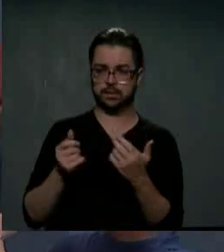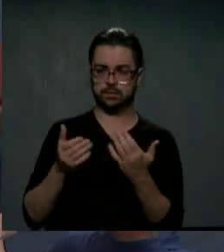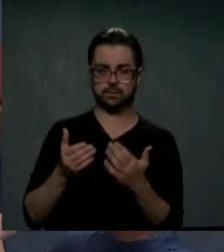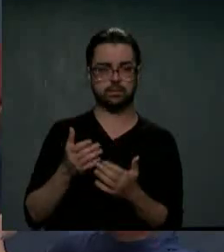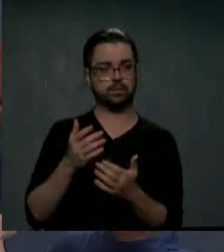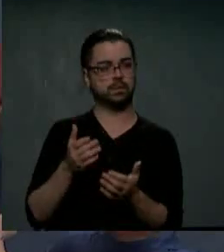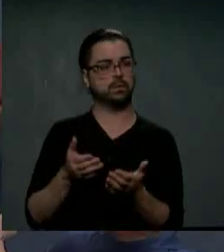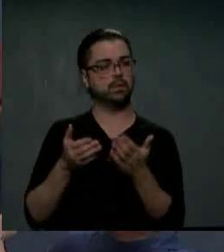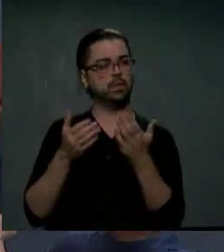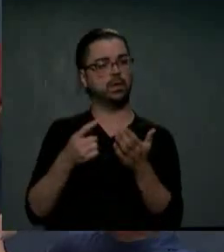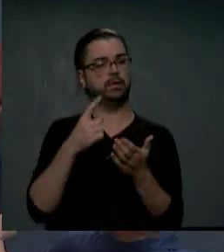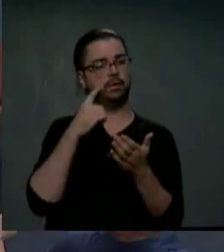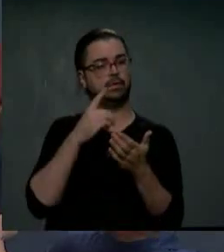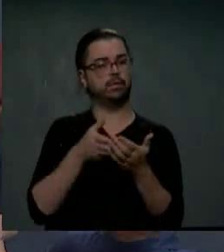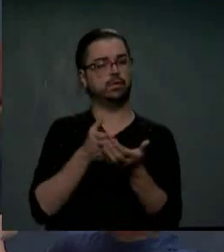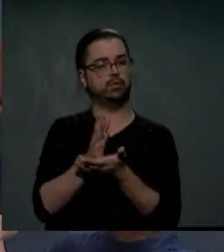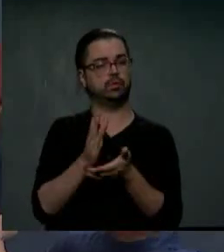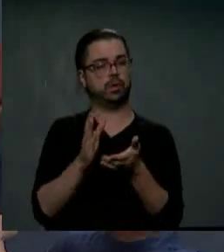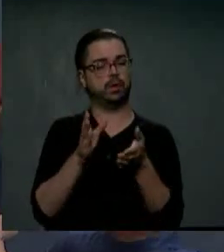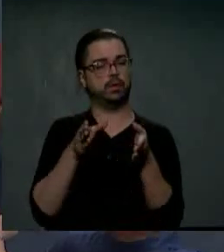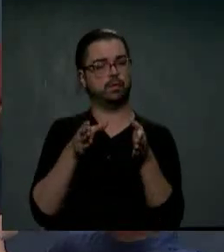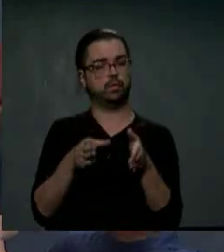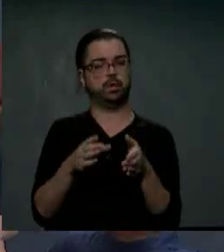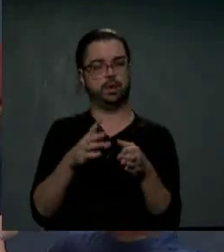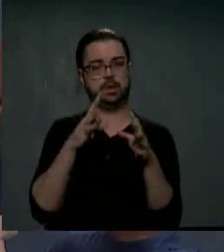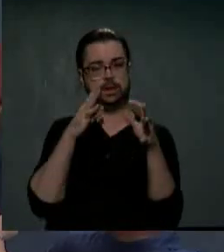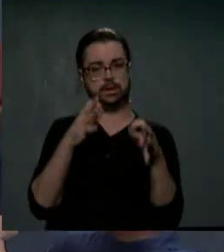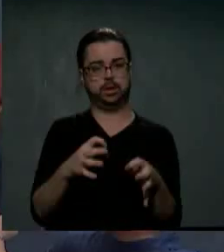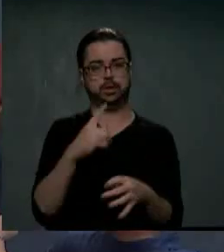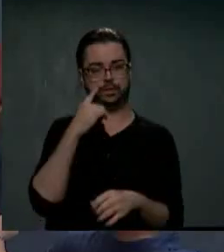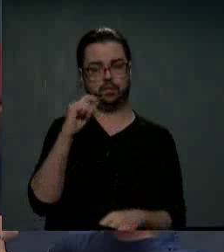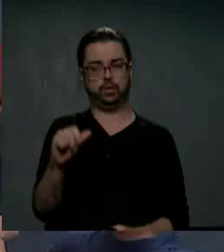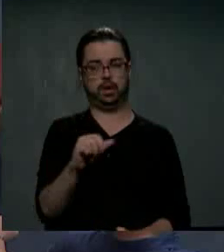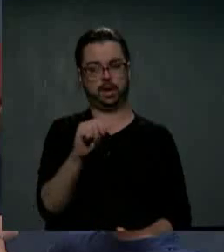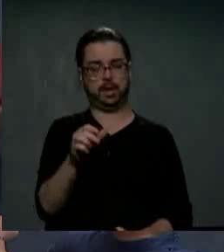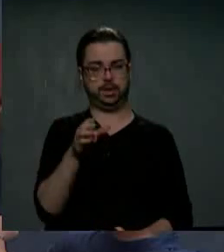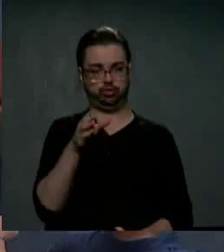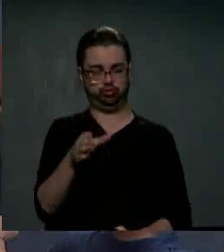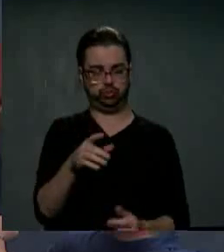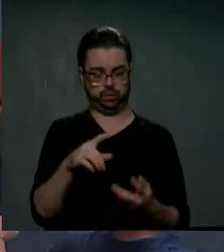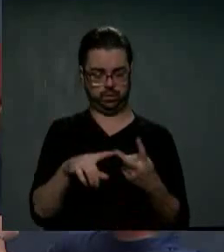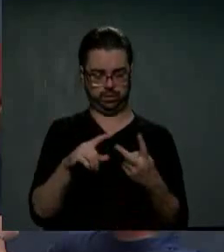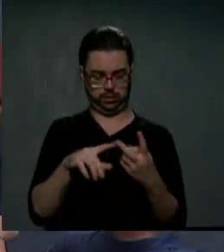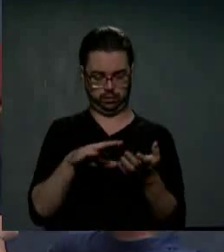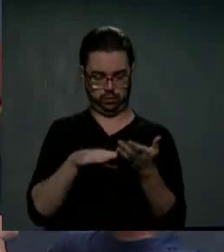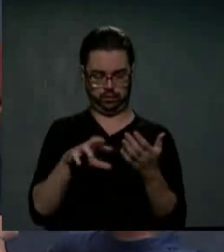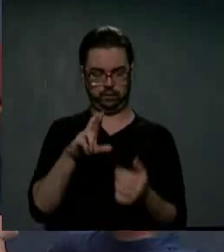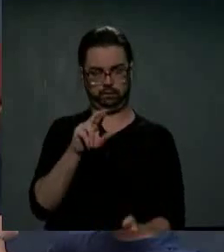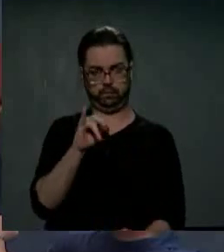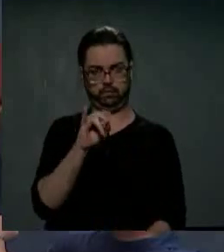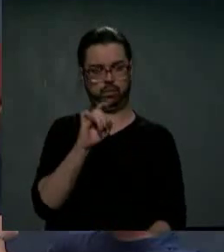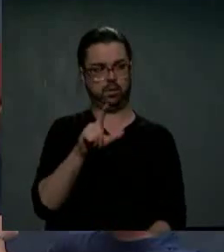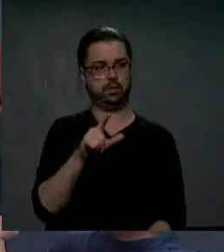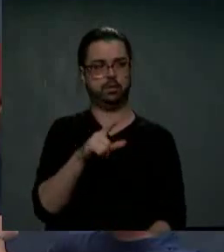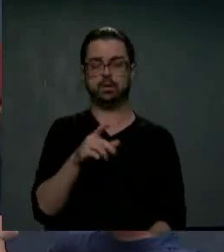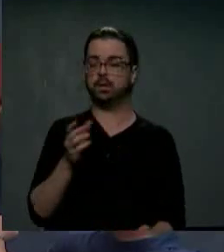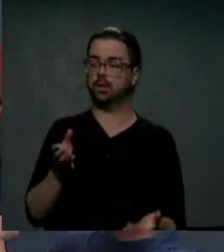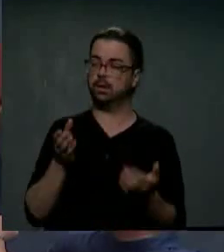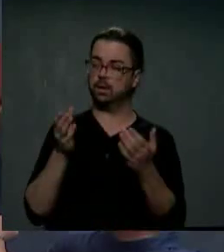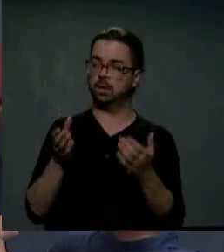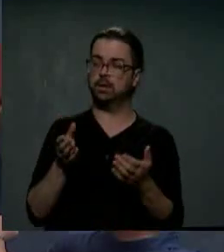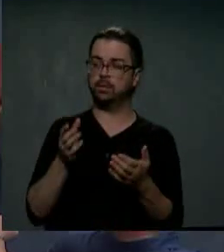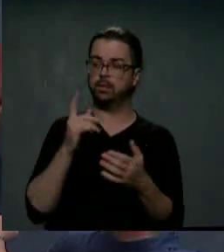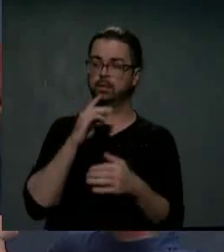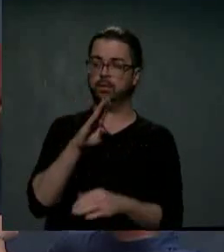The waiver of the right-of-way dedication for A Street and the waiver of the radial dedication. Mr. Chairman, I move for the